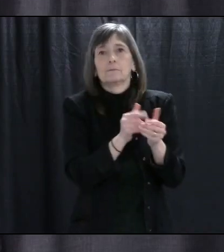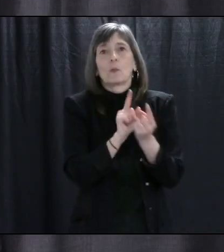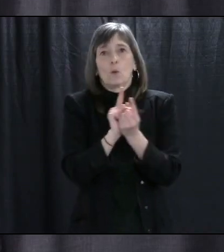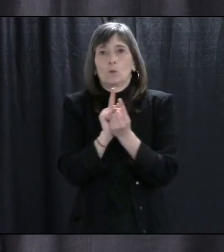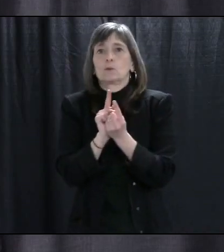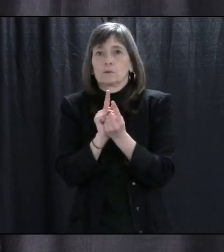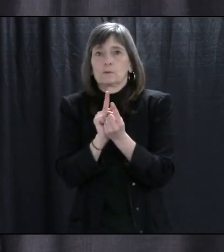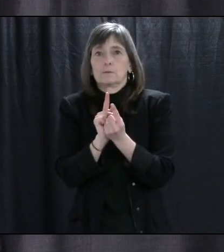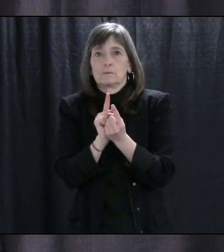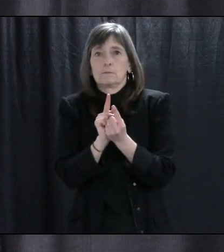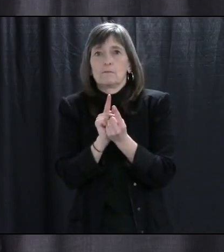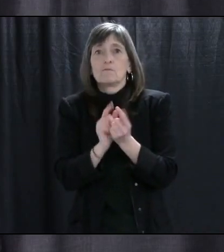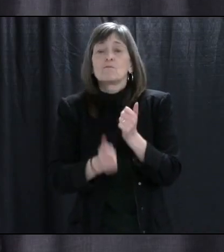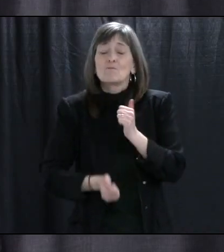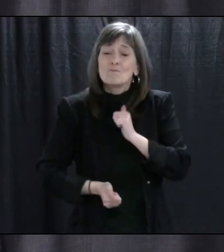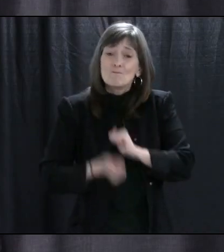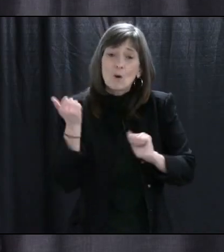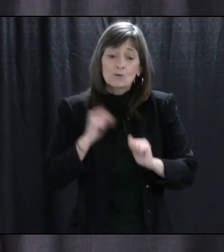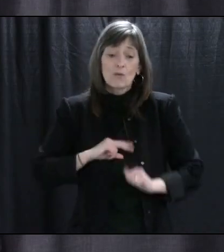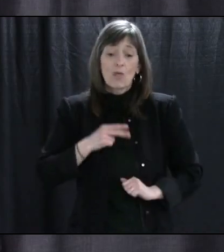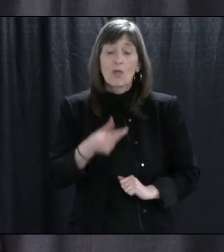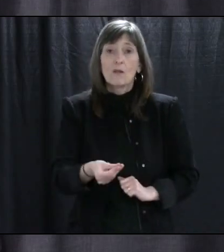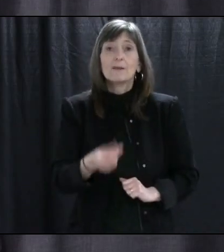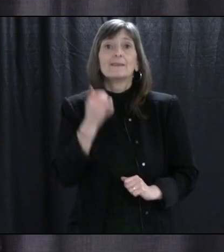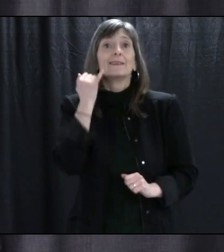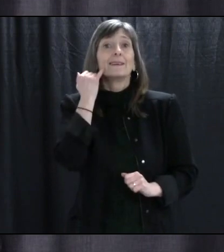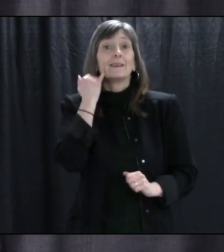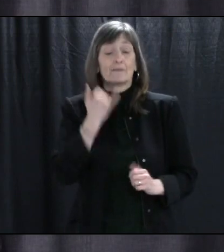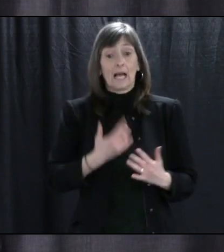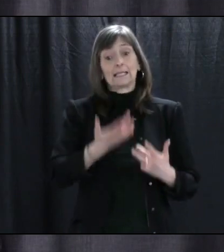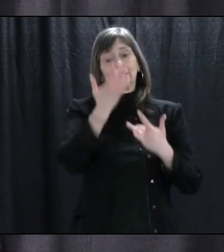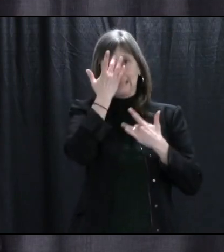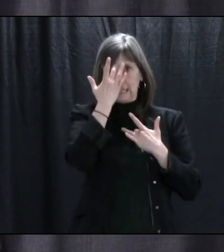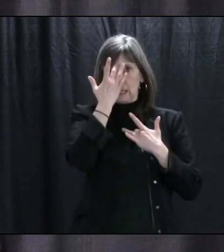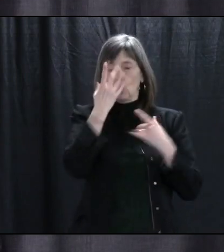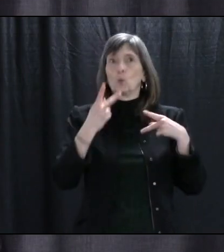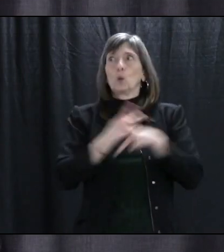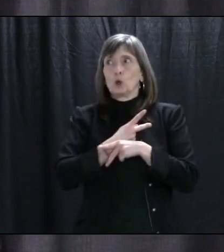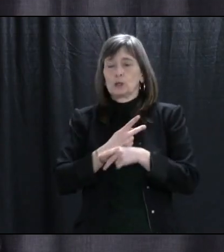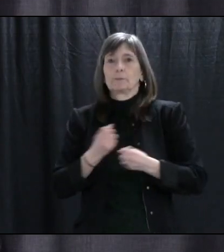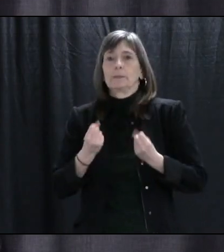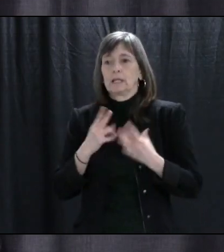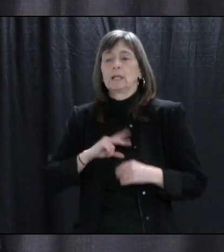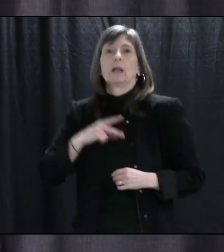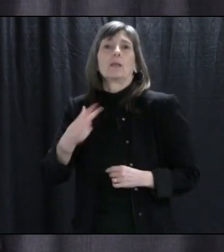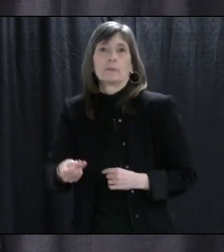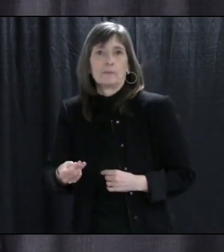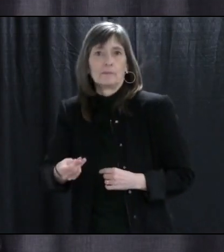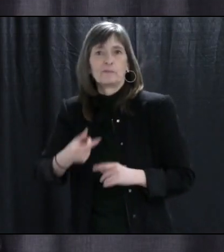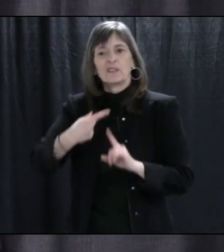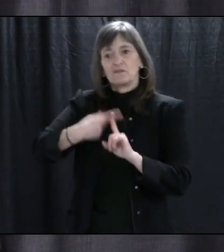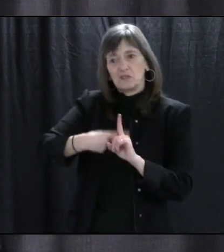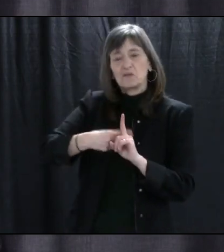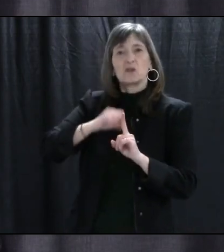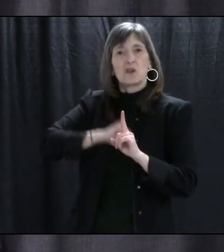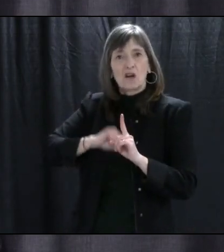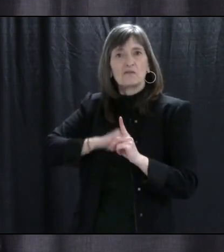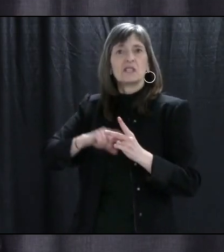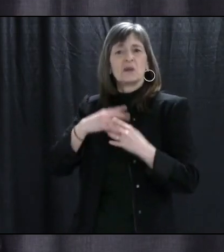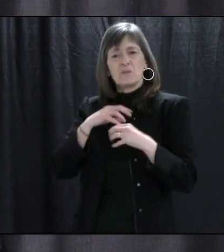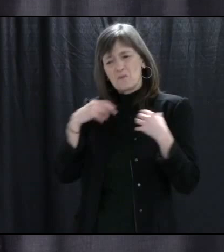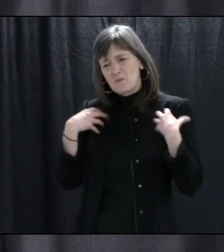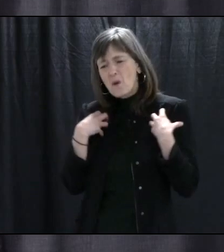majority of transmission of COVID-19 occurs when individuals have symptoms such as coughing, fever, aches and pains, and